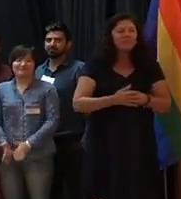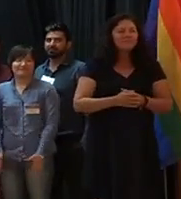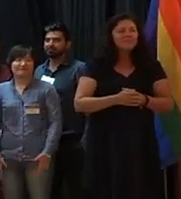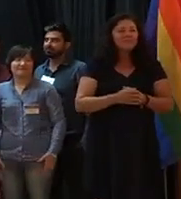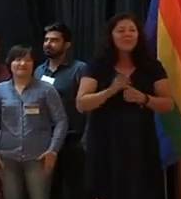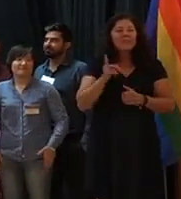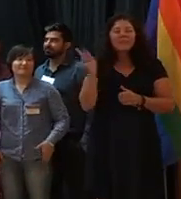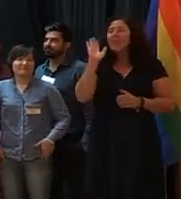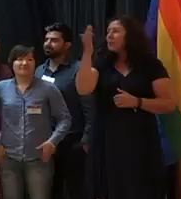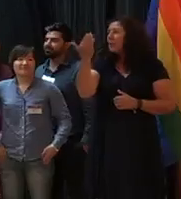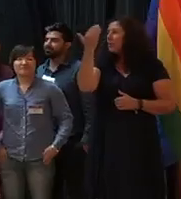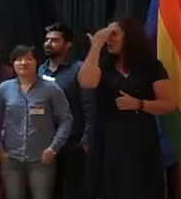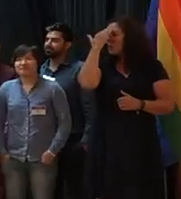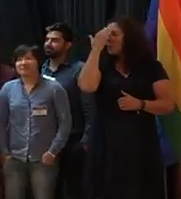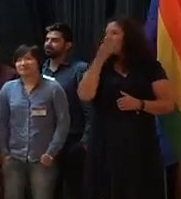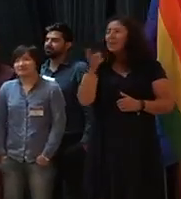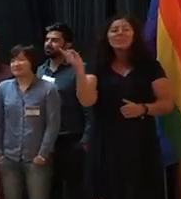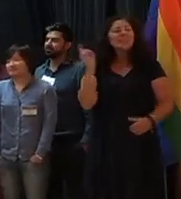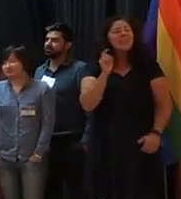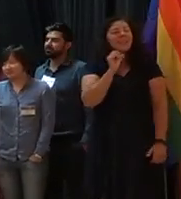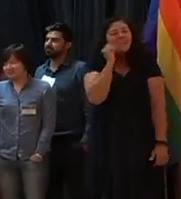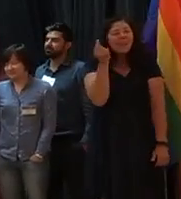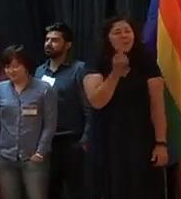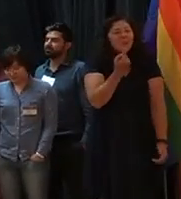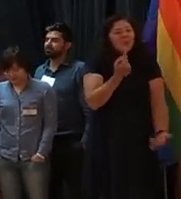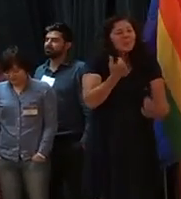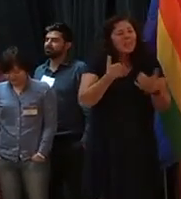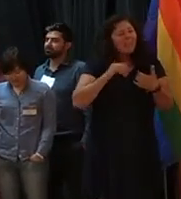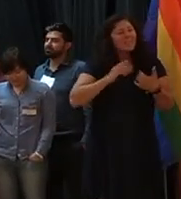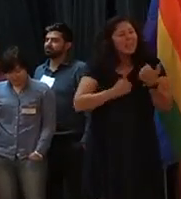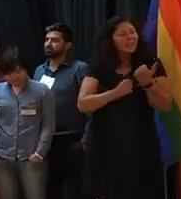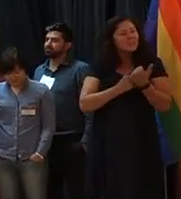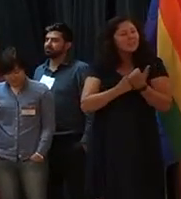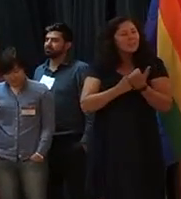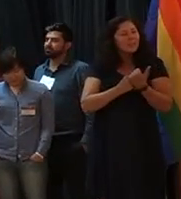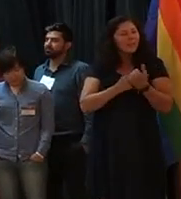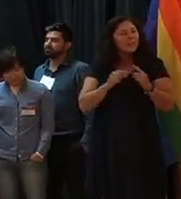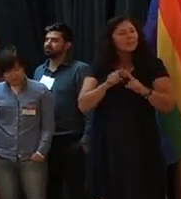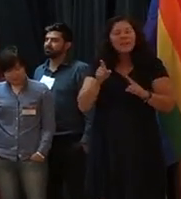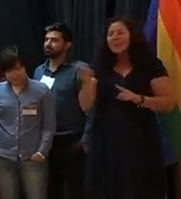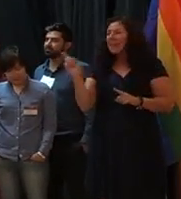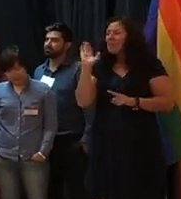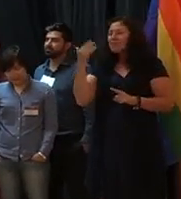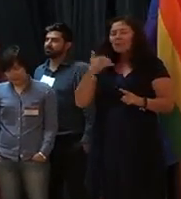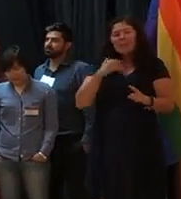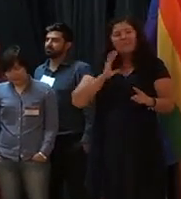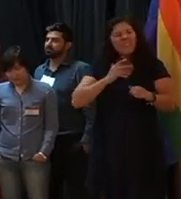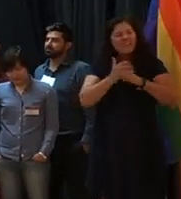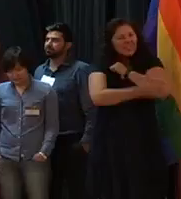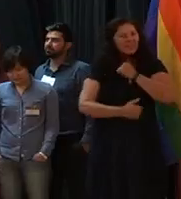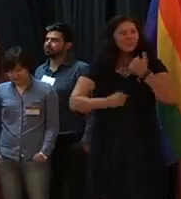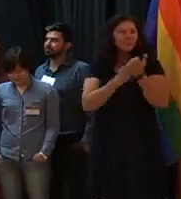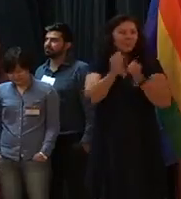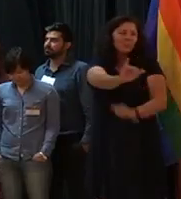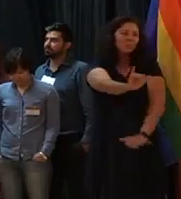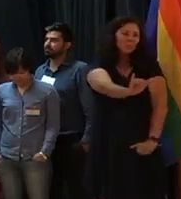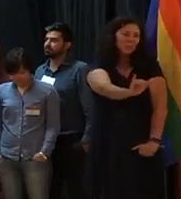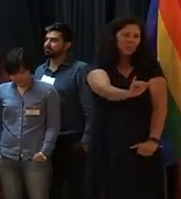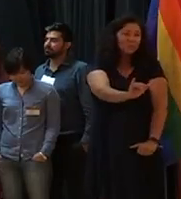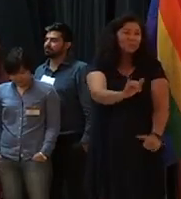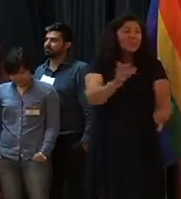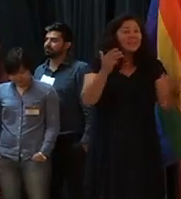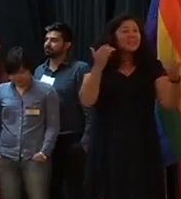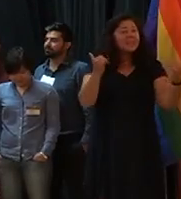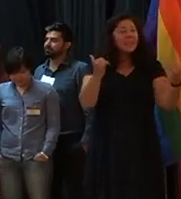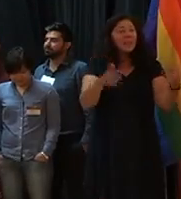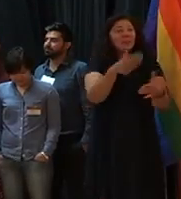Will know that they don't just have our support, but they have the support of our nation. And so now I will